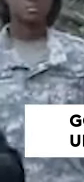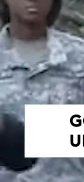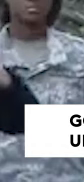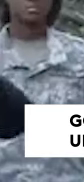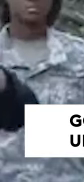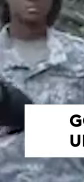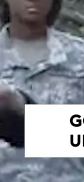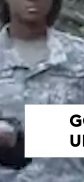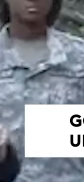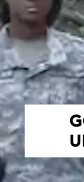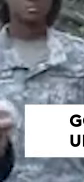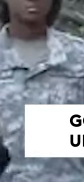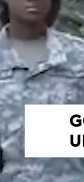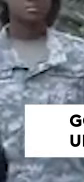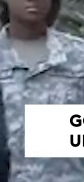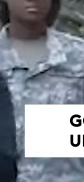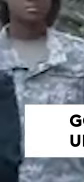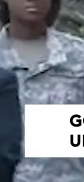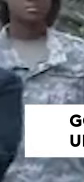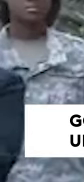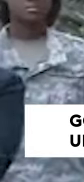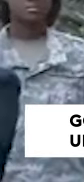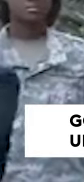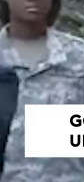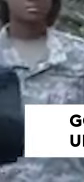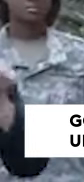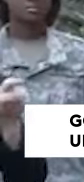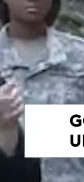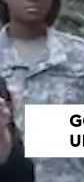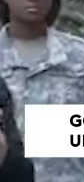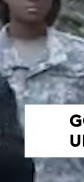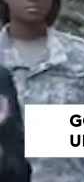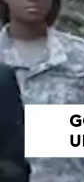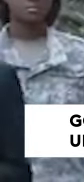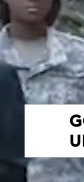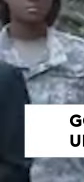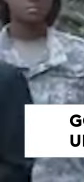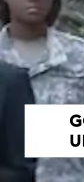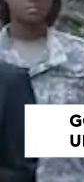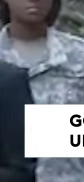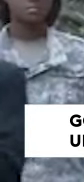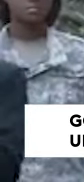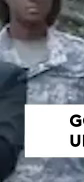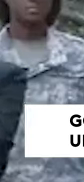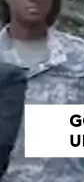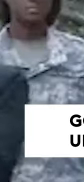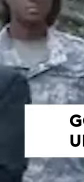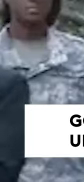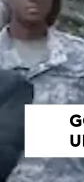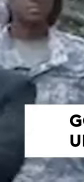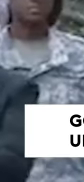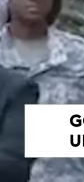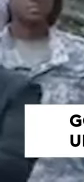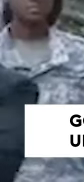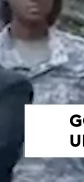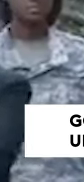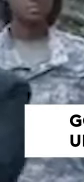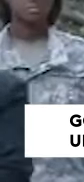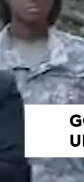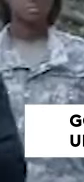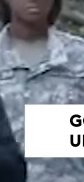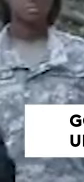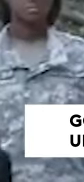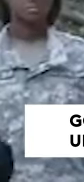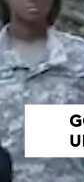of the bridges in this area at this point. There are still a few areas that are not accessible. The governor mentioned one of them in Steinhatchee and also State Road